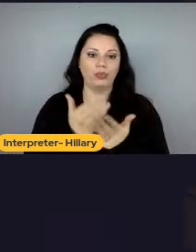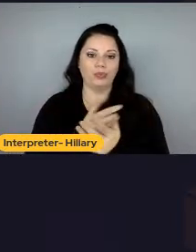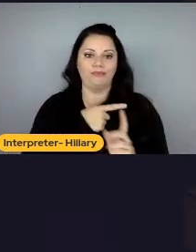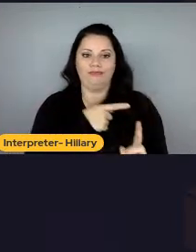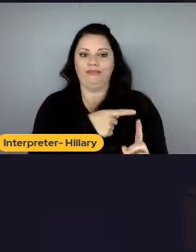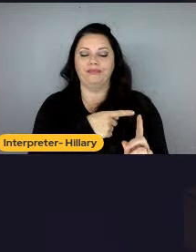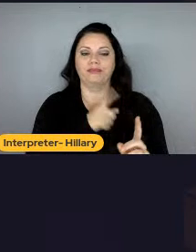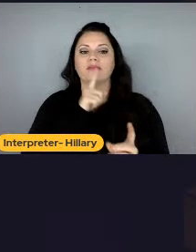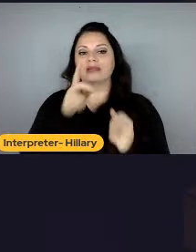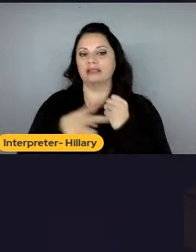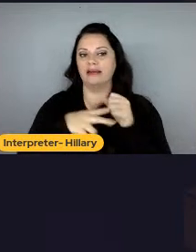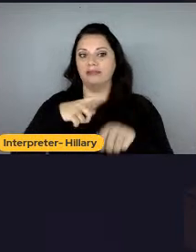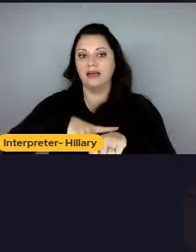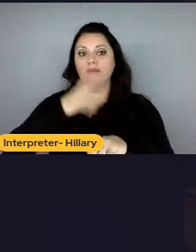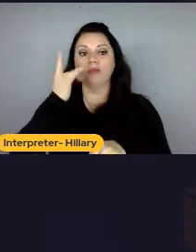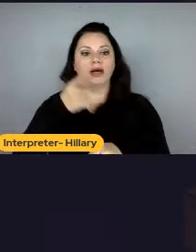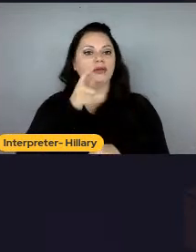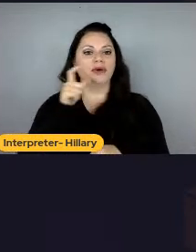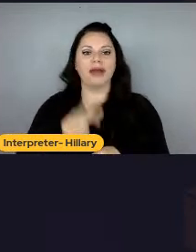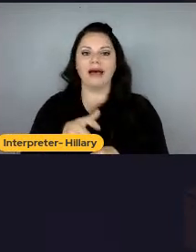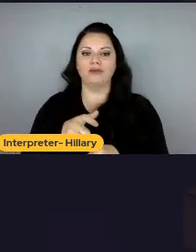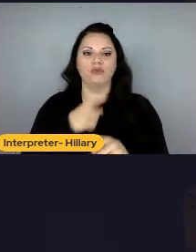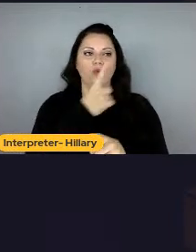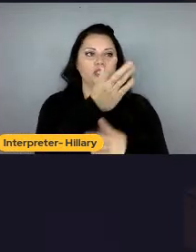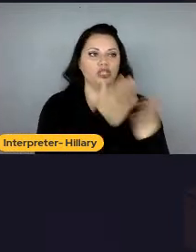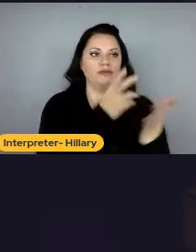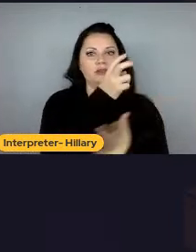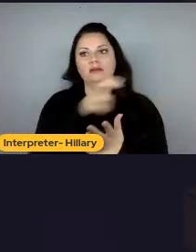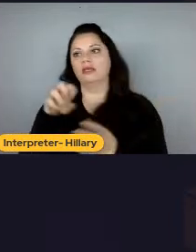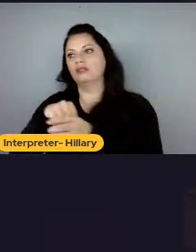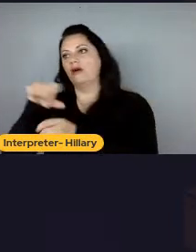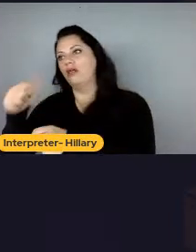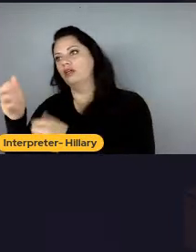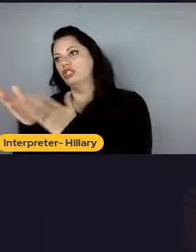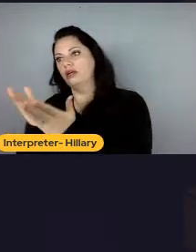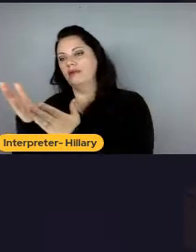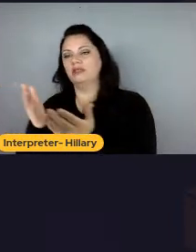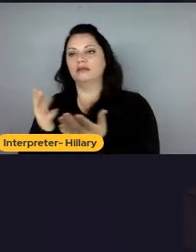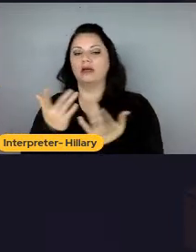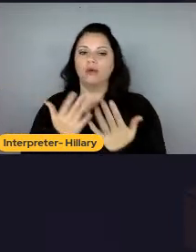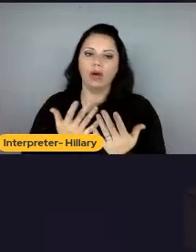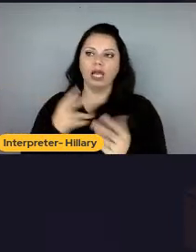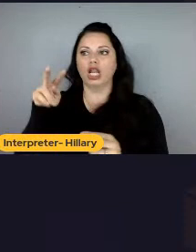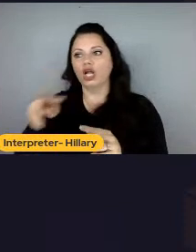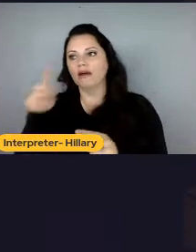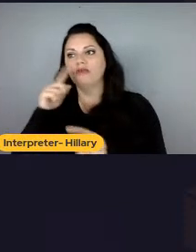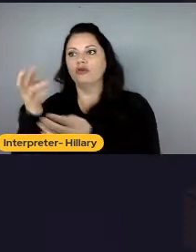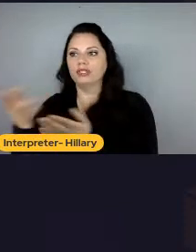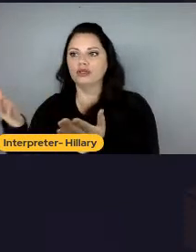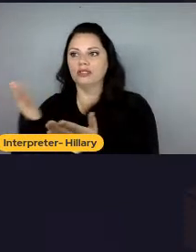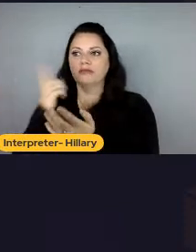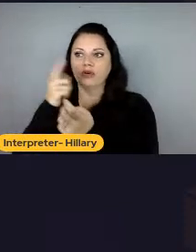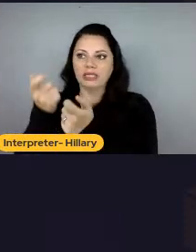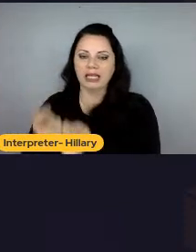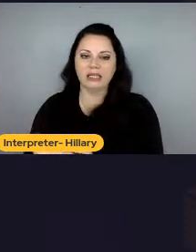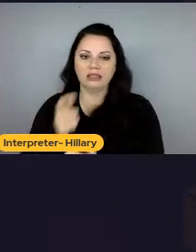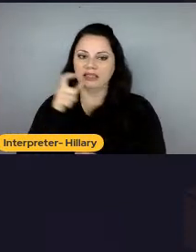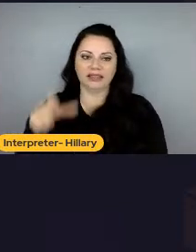time because you don't have to go from one service into another in the console and look for the resources that you need to delete.